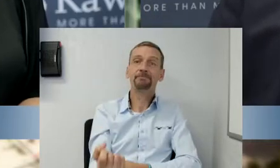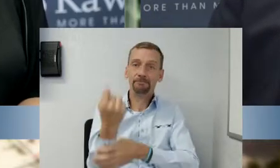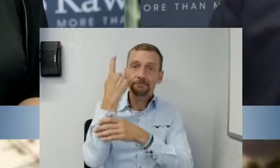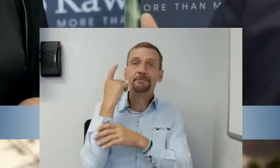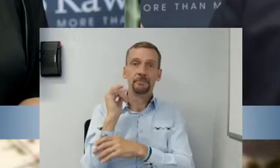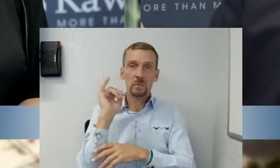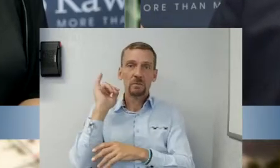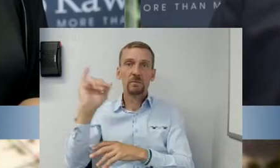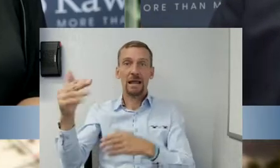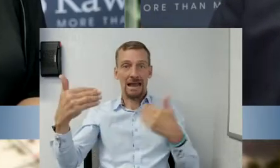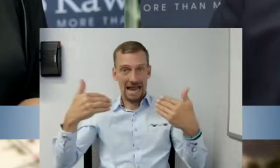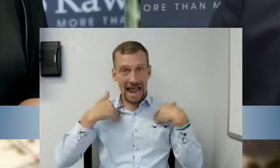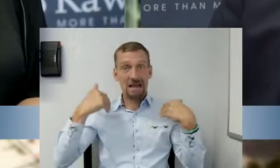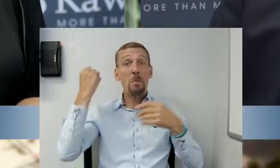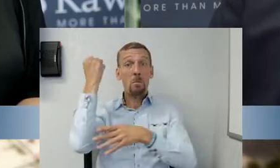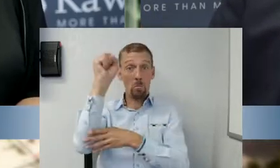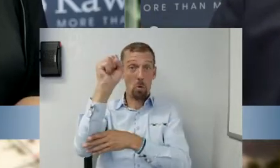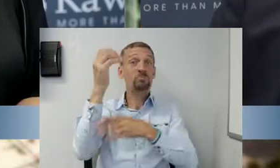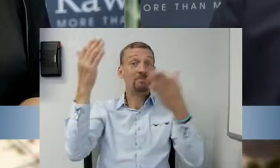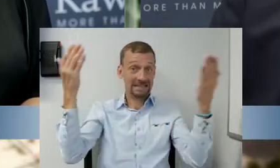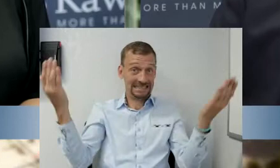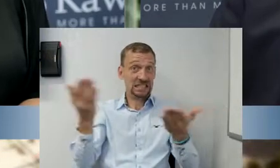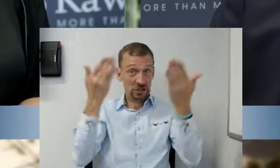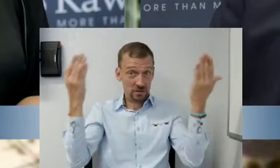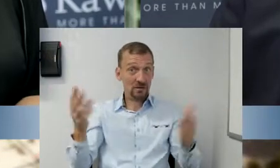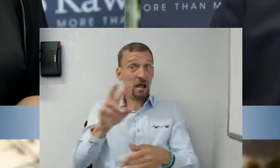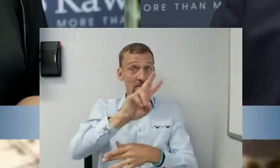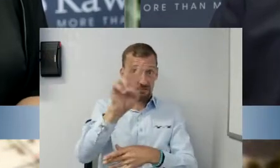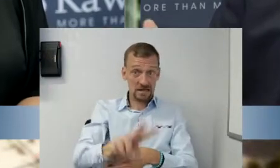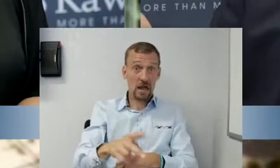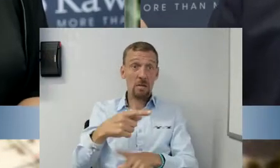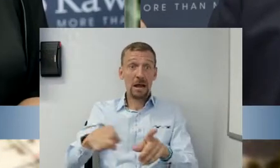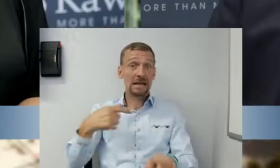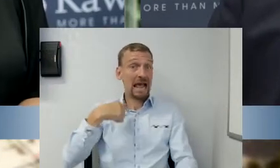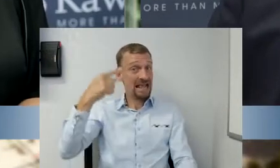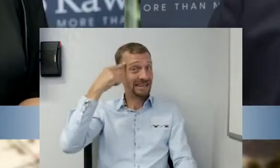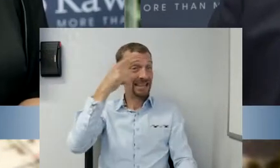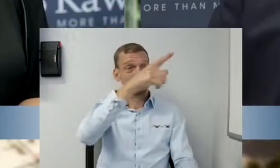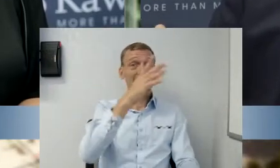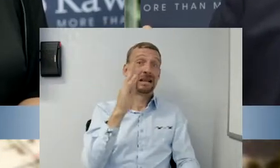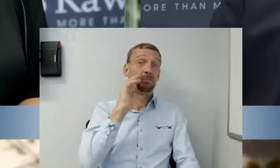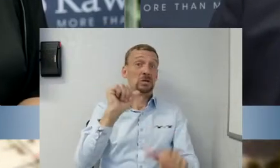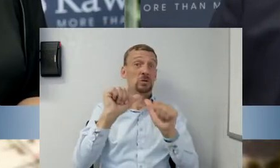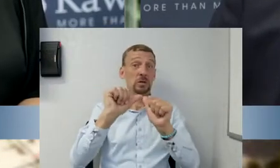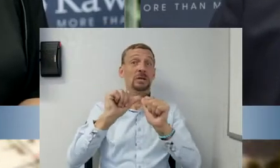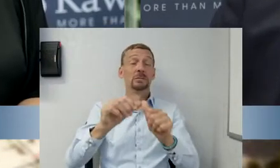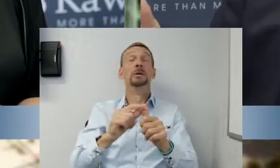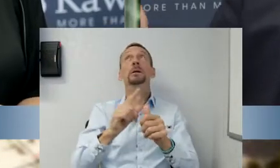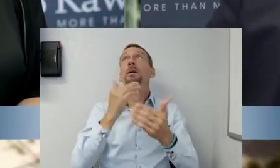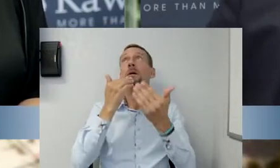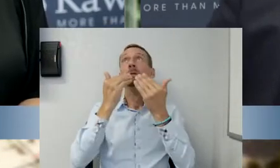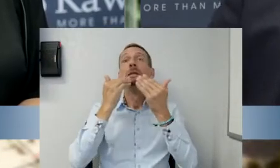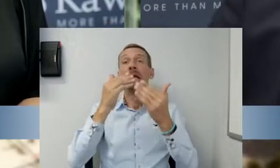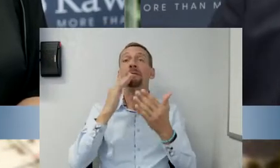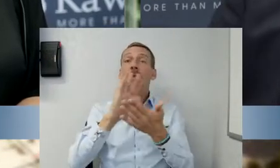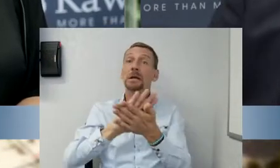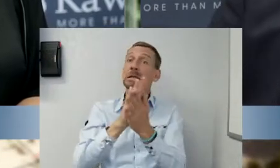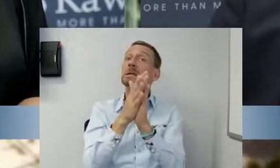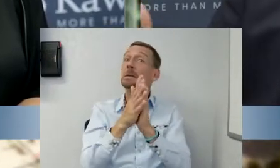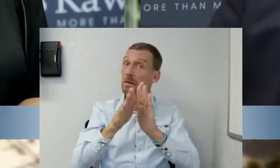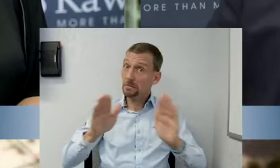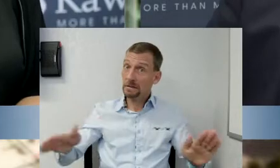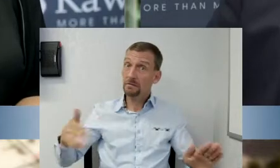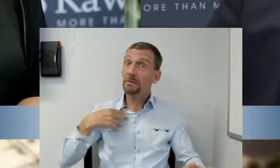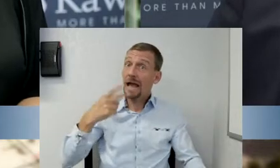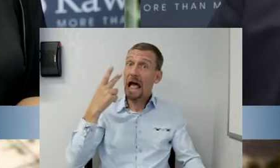had protests, and I think those protests will continue, but fortunately they've been peaceful protests. I did see the two